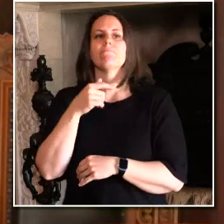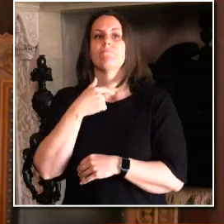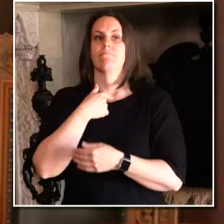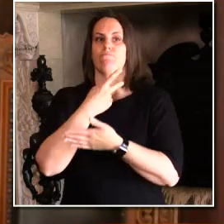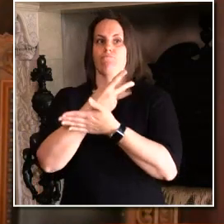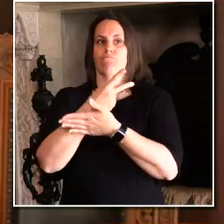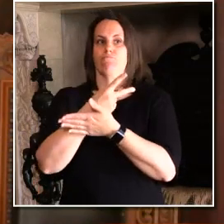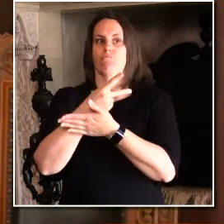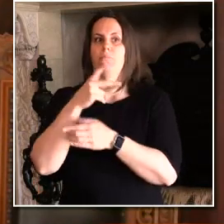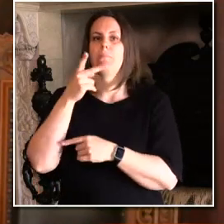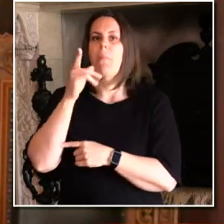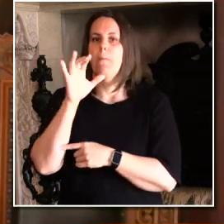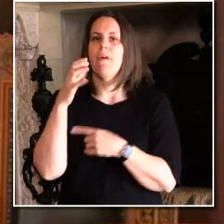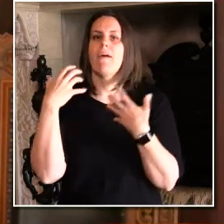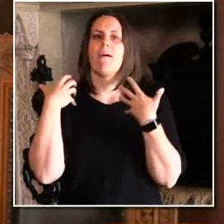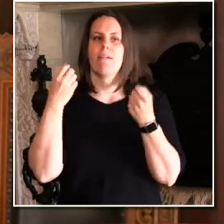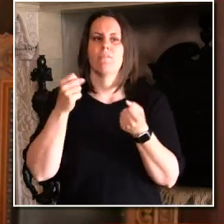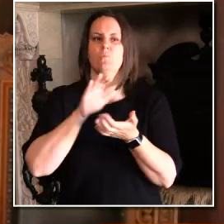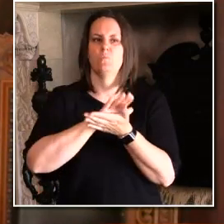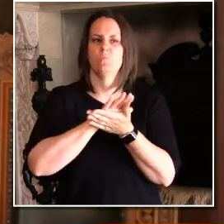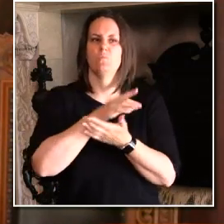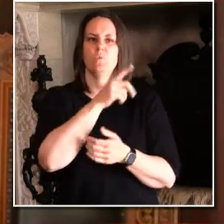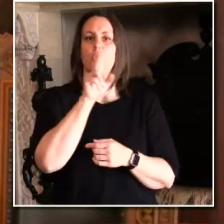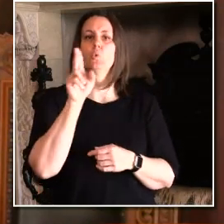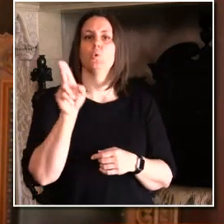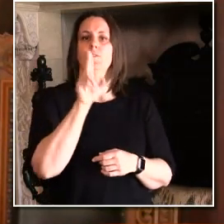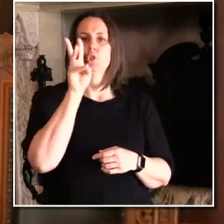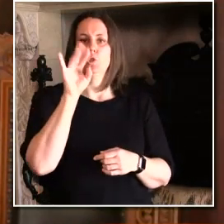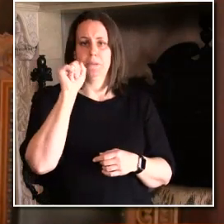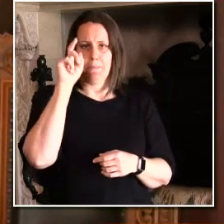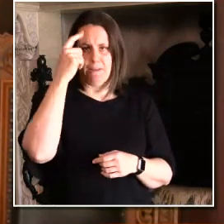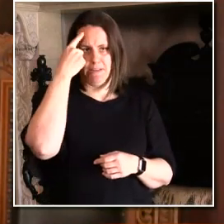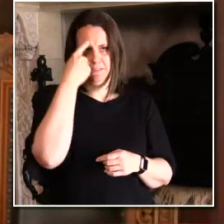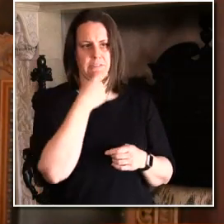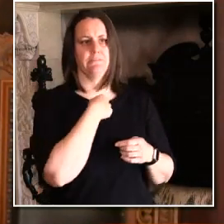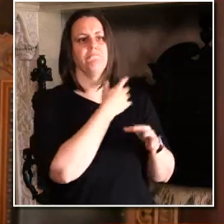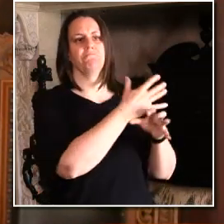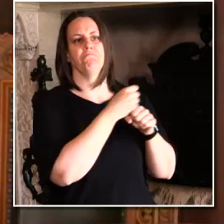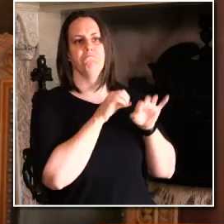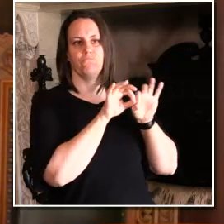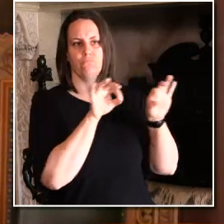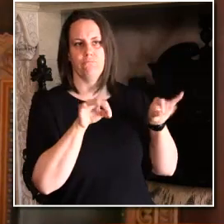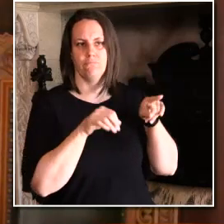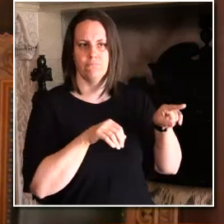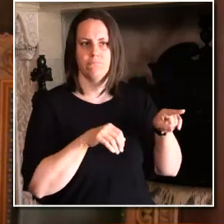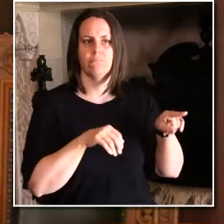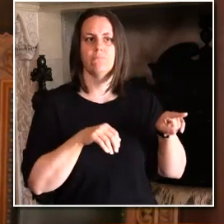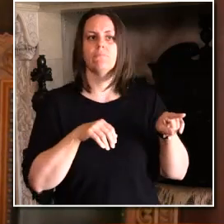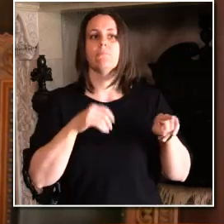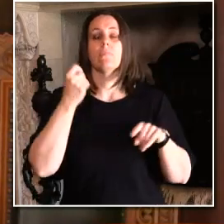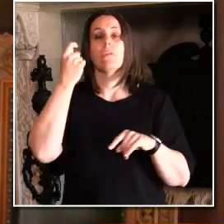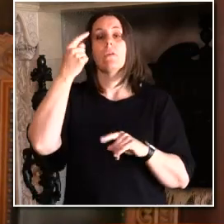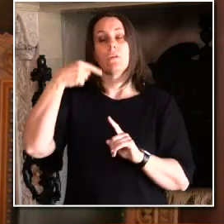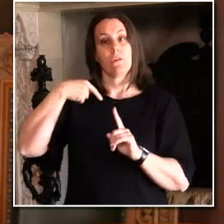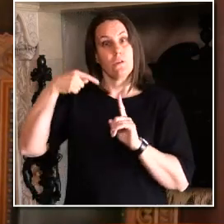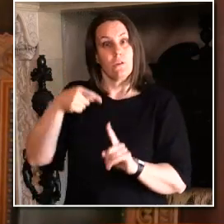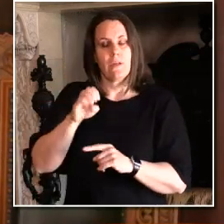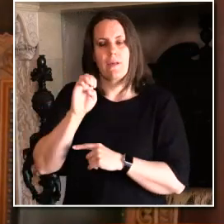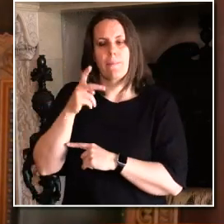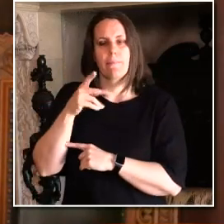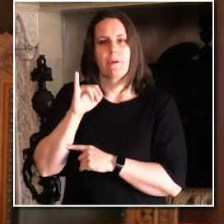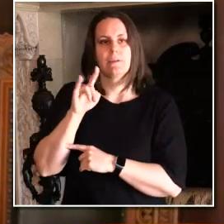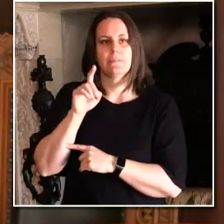of Wisconsin-Madison, and specifically training in epidemiology. And then I've worked at the Division of Public Health for more than 10 years as